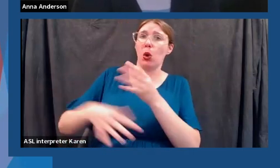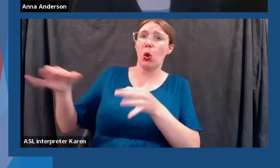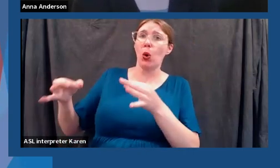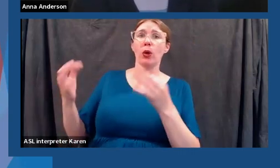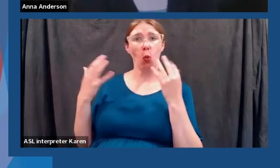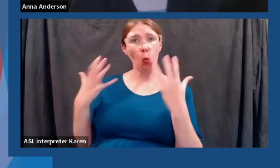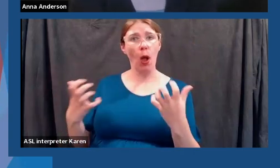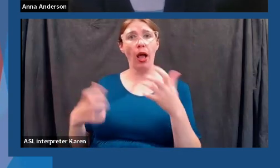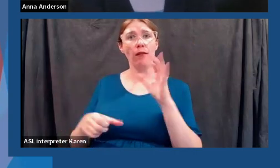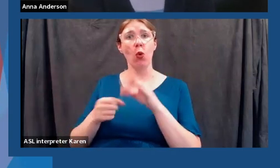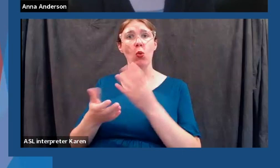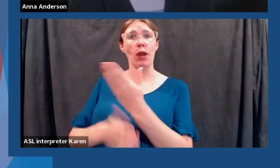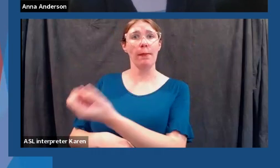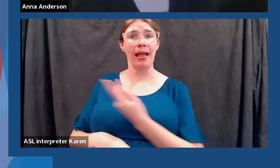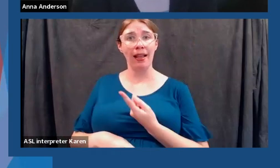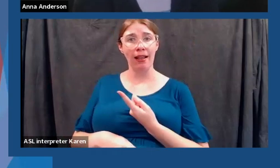Next.